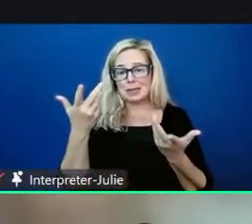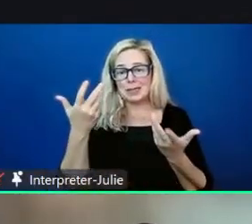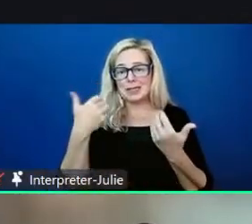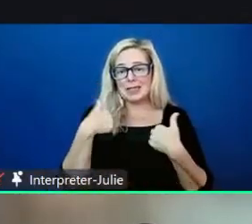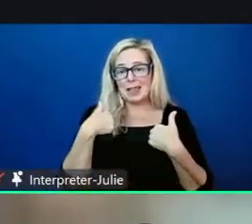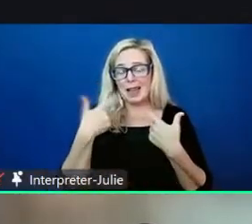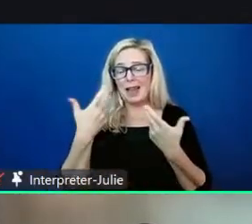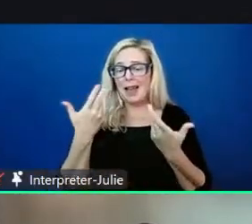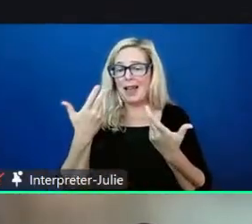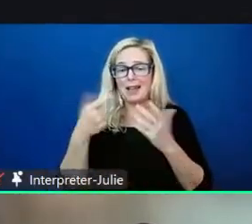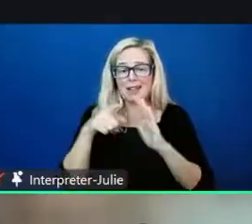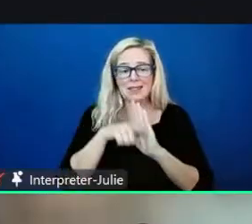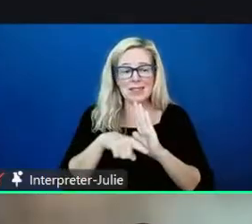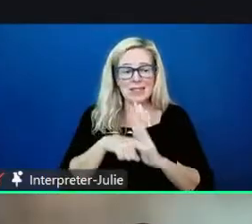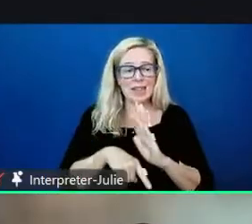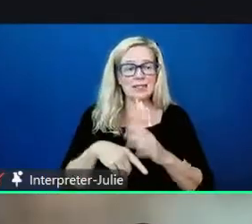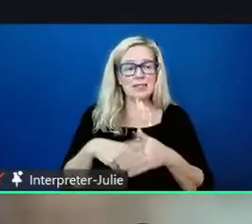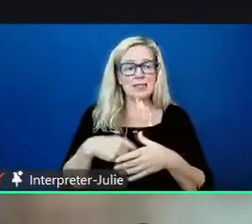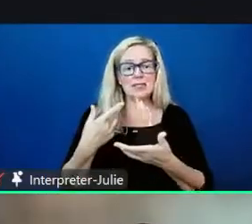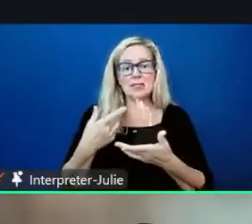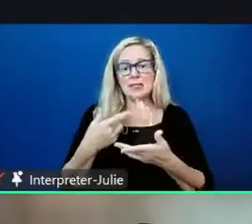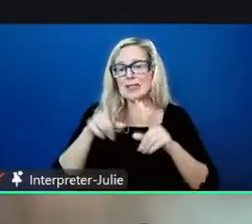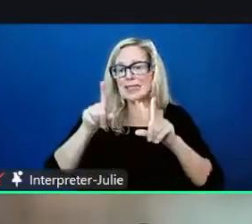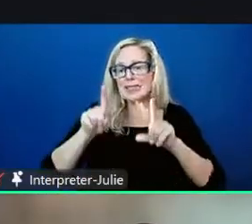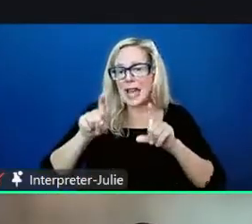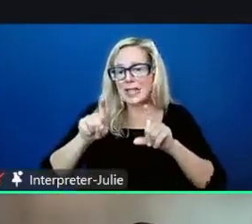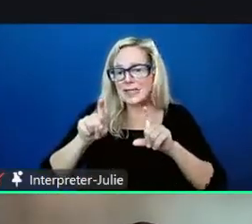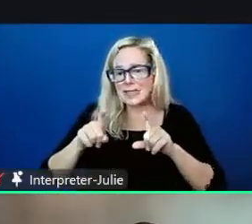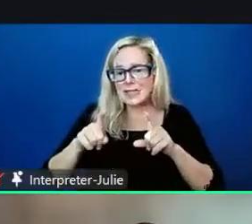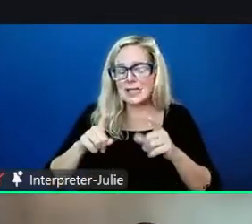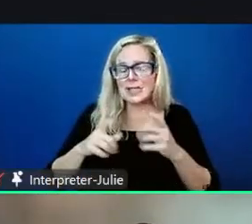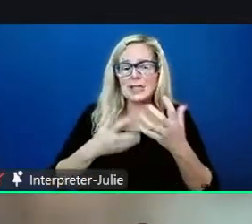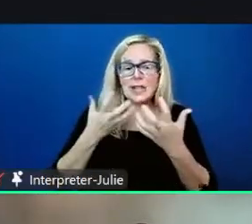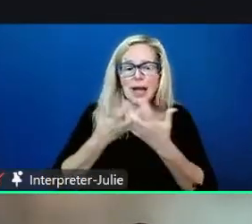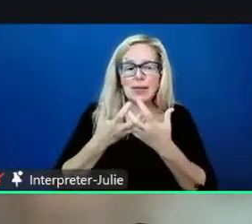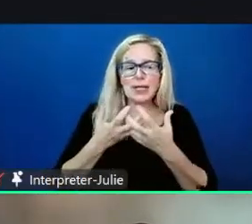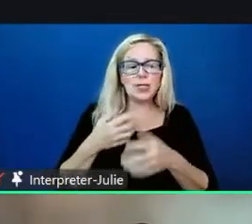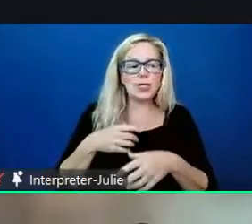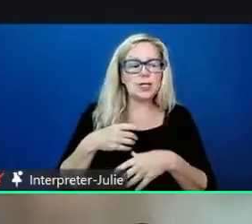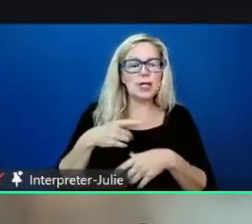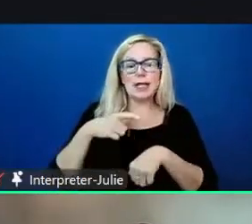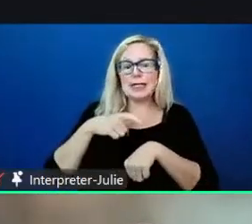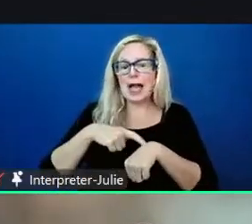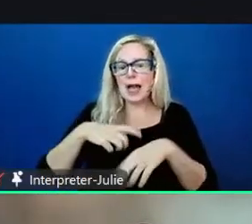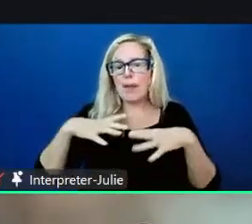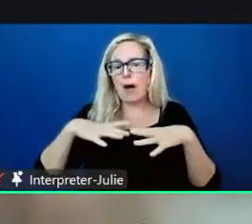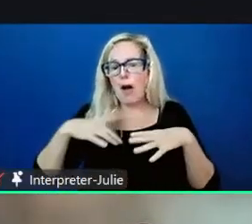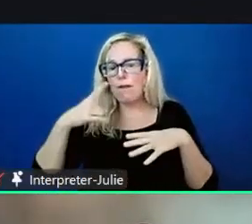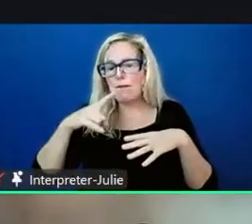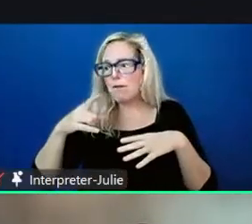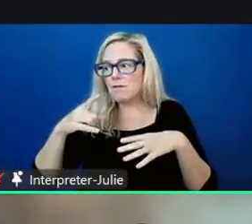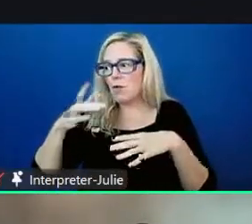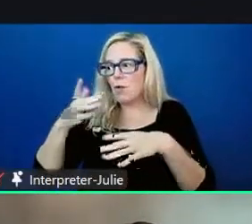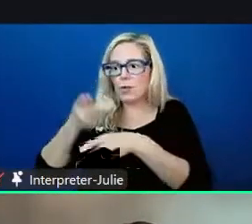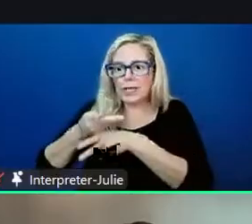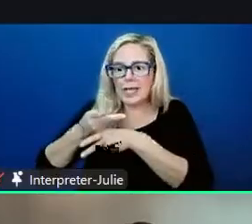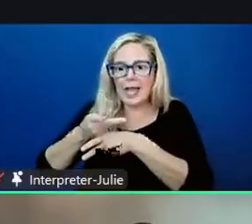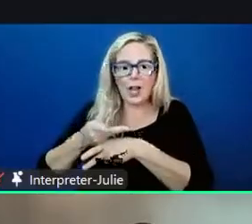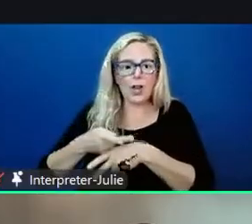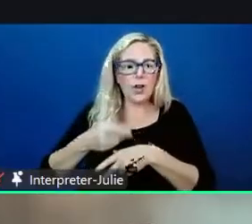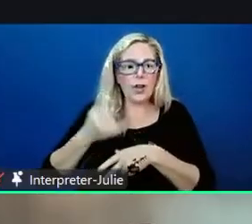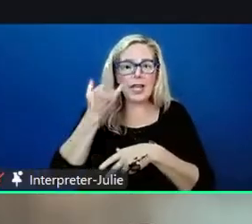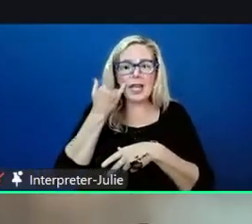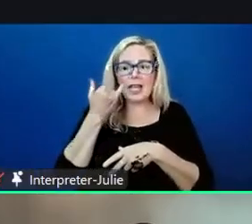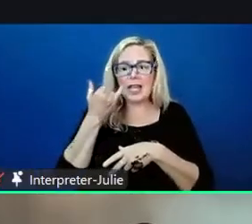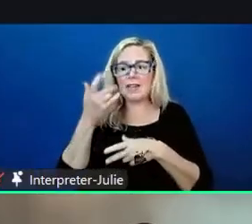care for health and other outside things that you might need care for, time off. And when a student needs to take time off to study for a board exam,